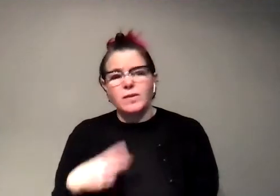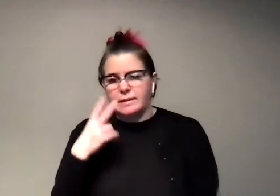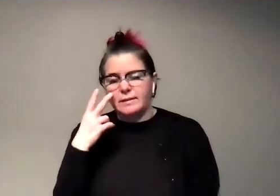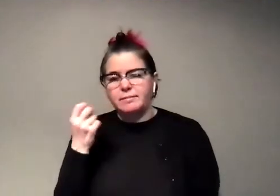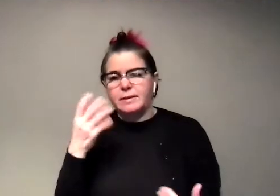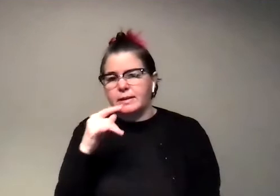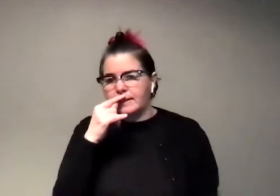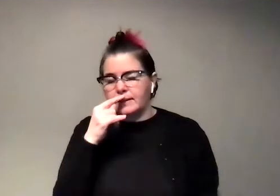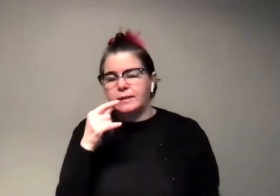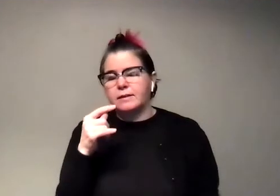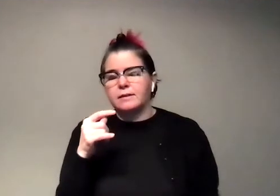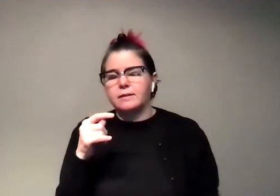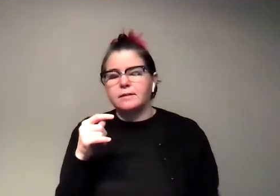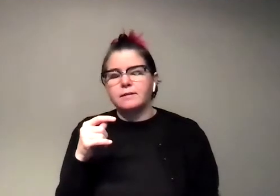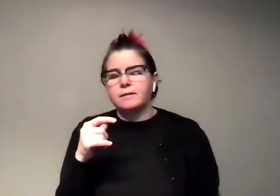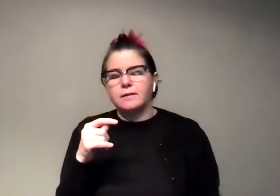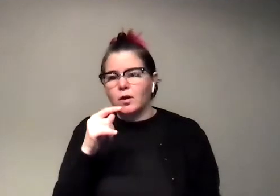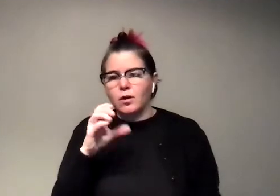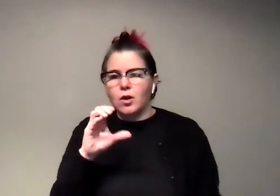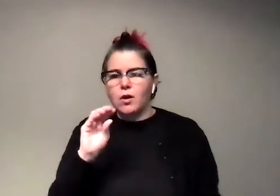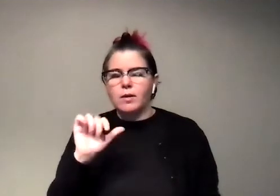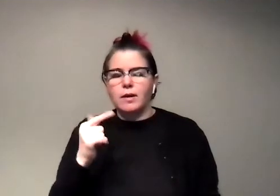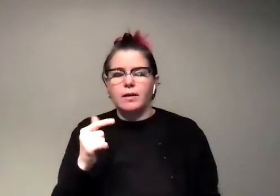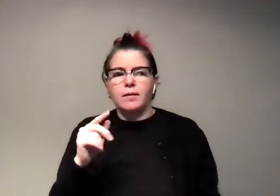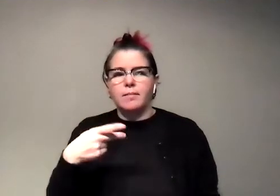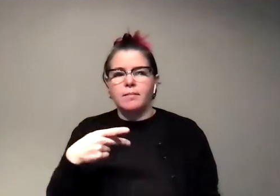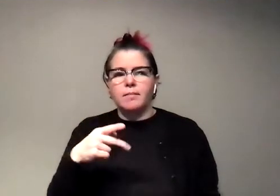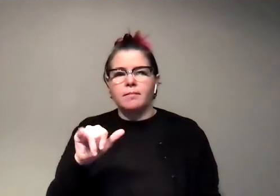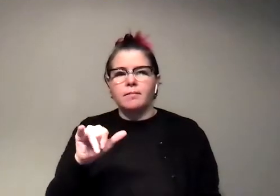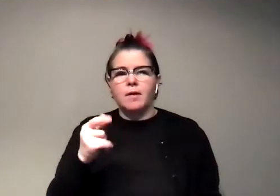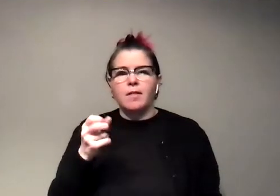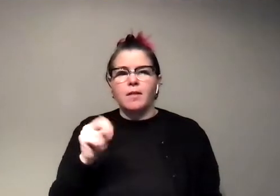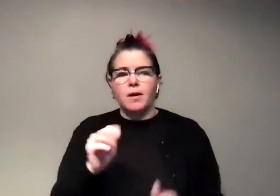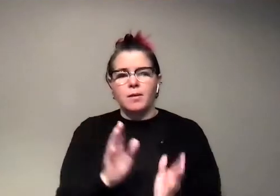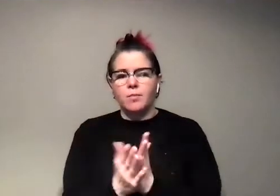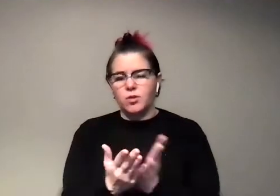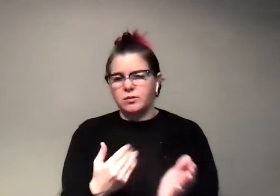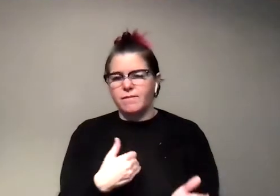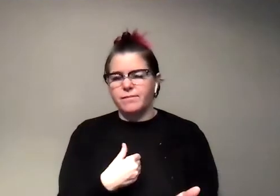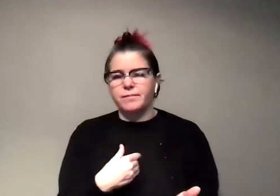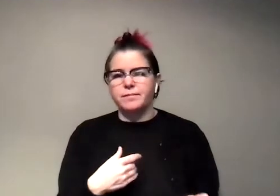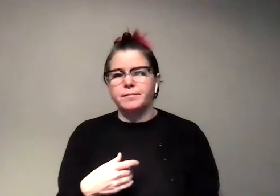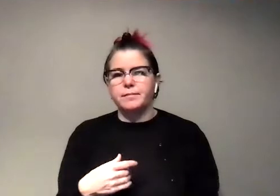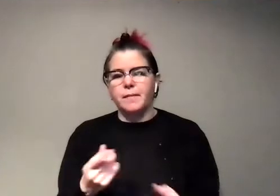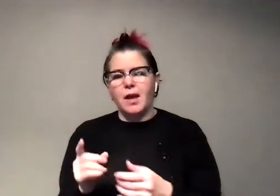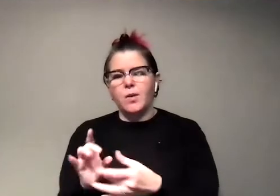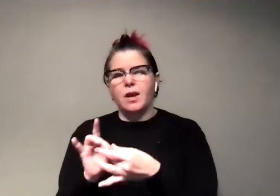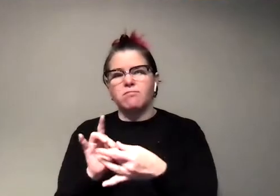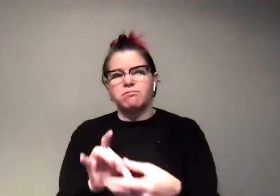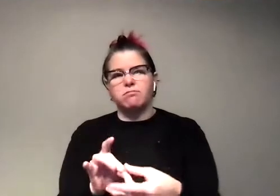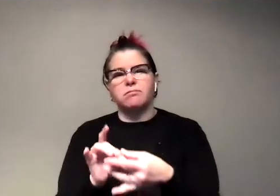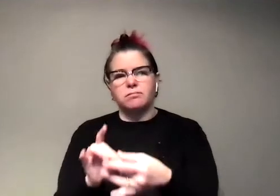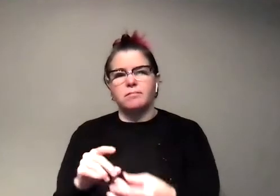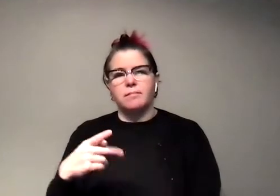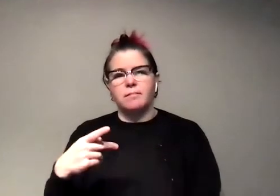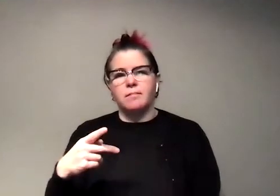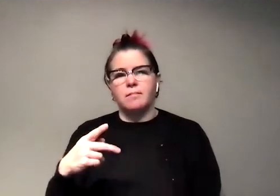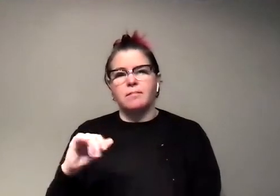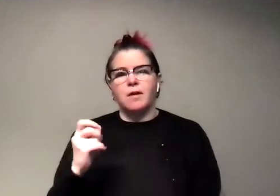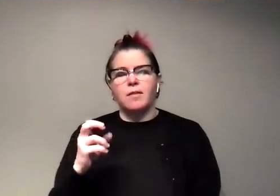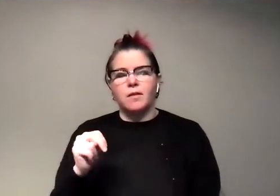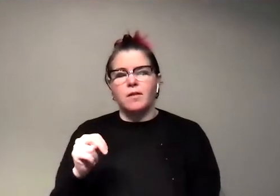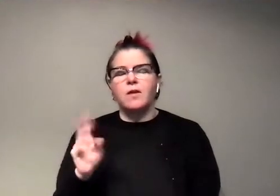coding Python books. And I think that that's probably the one that you could tie mostly into like